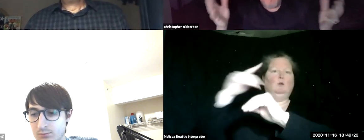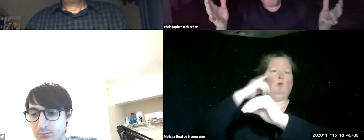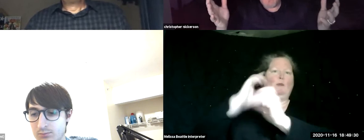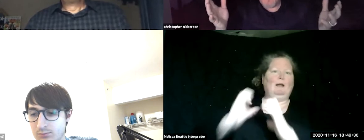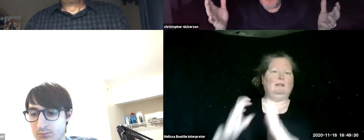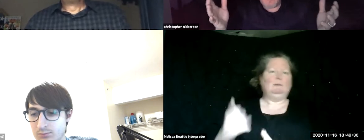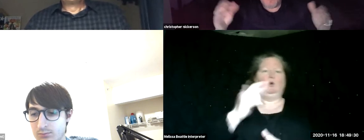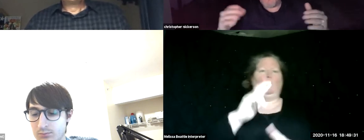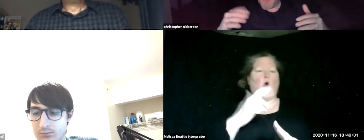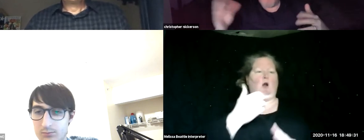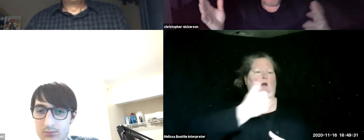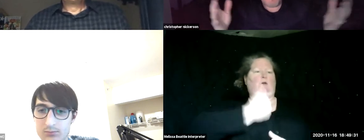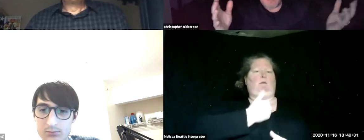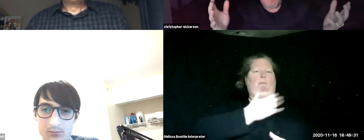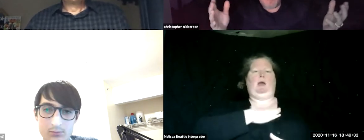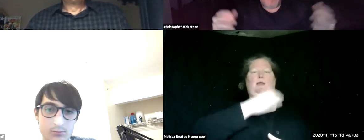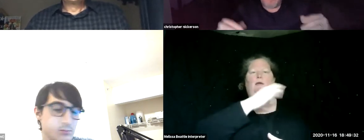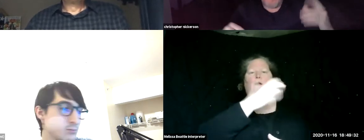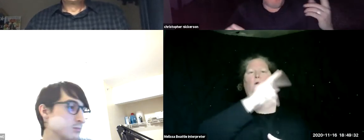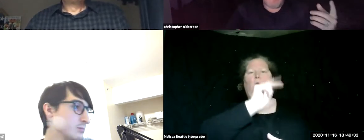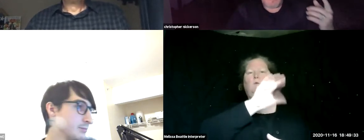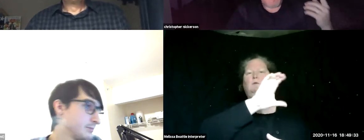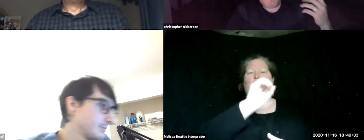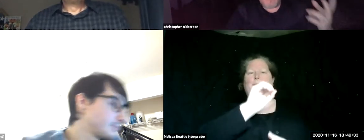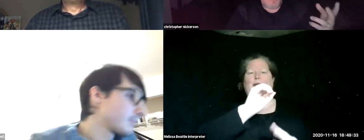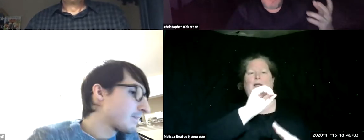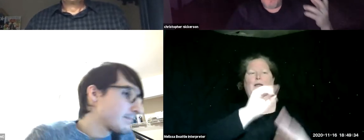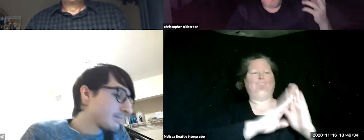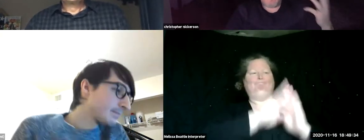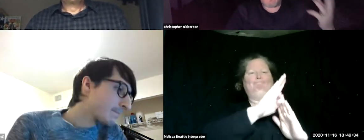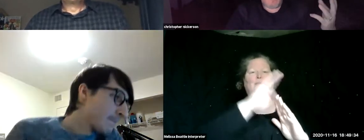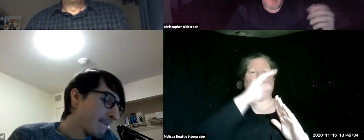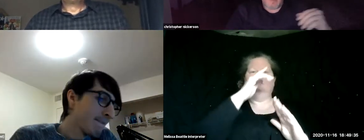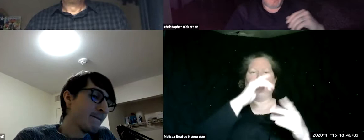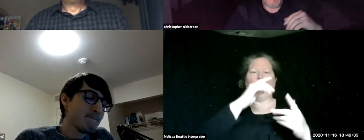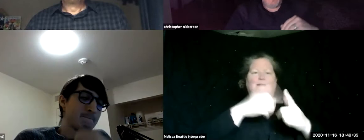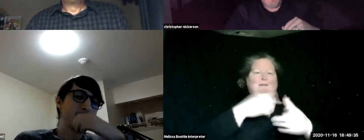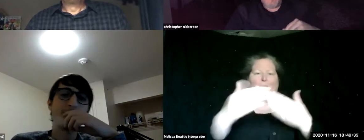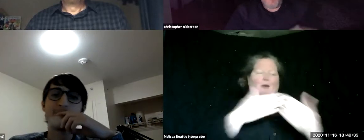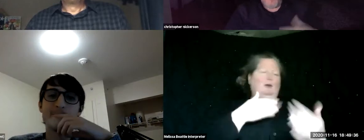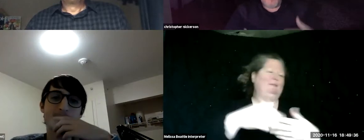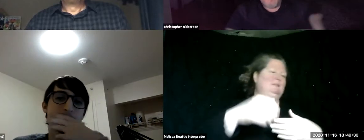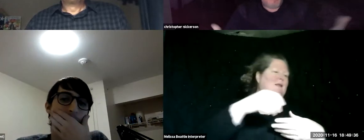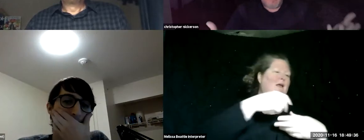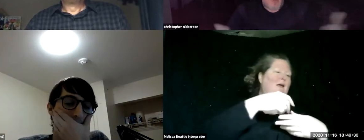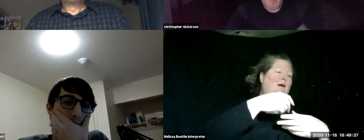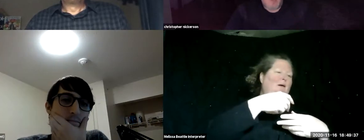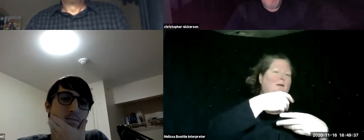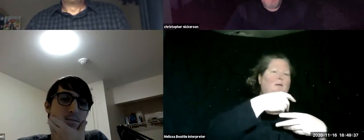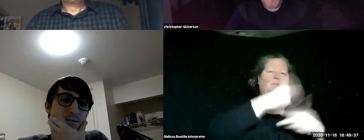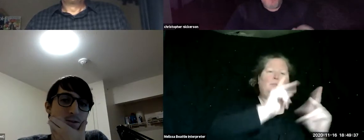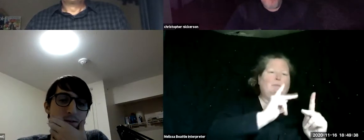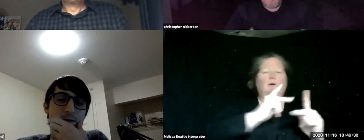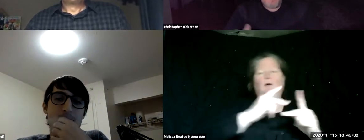a very, very compelling story for every type of security, whether it's physical, whether it's people, whether it's electronic, you know,